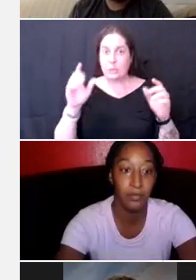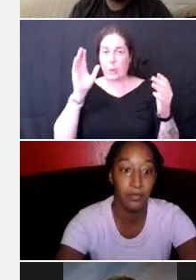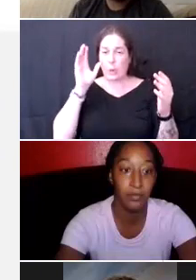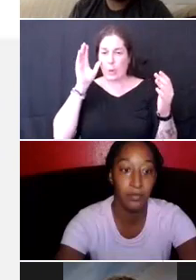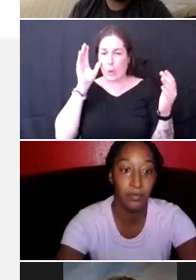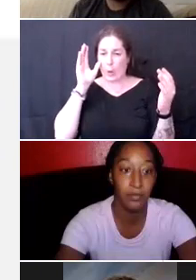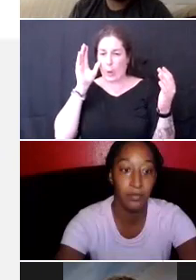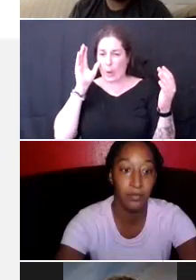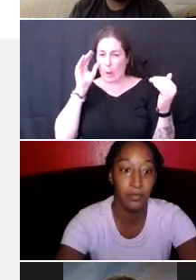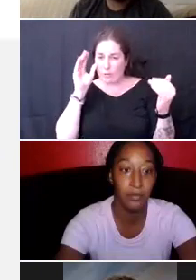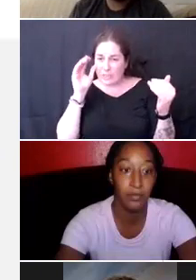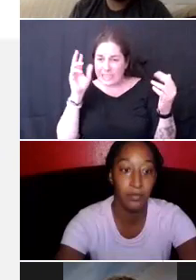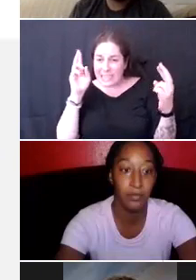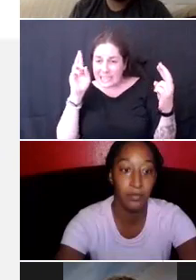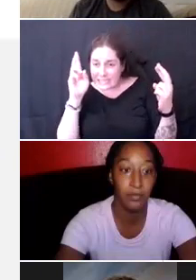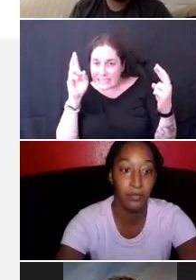moment.